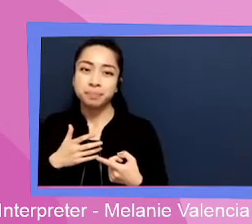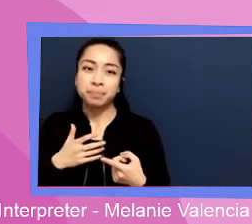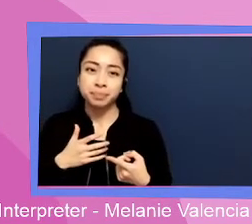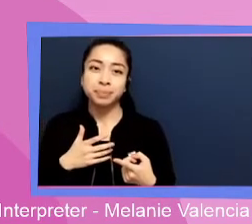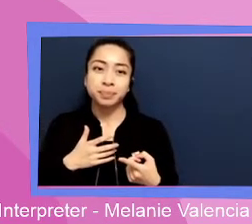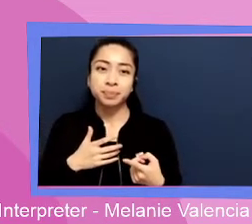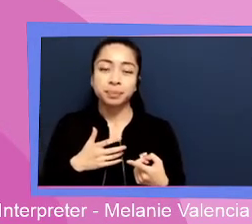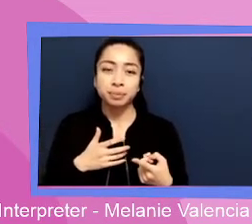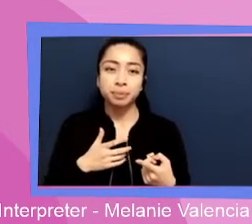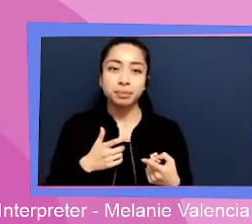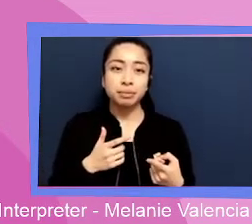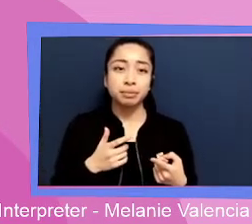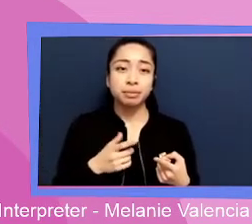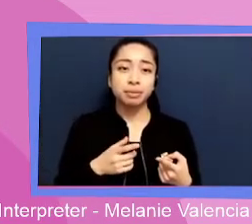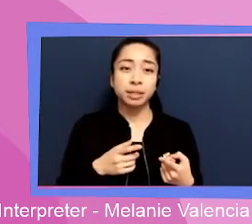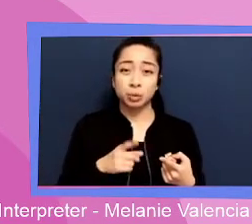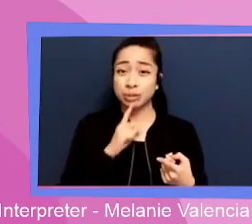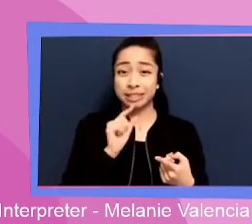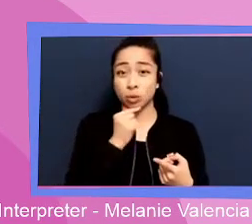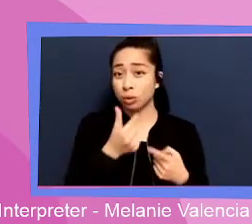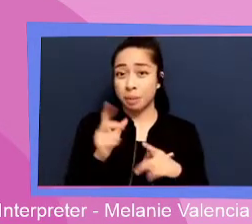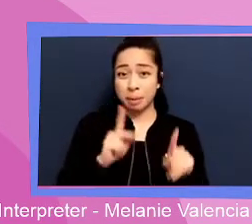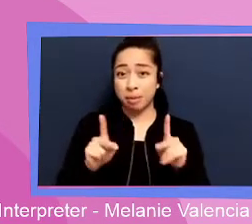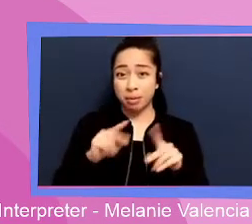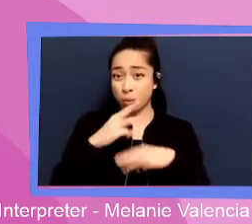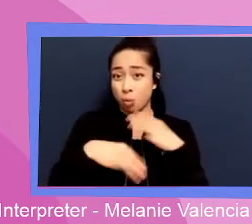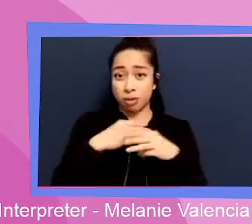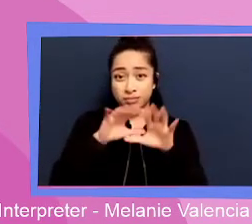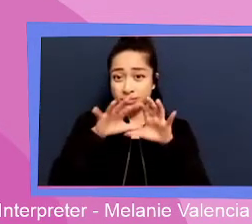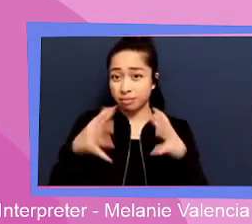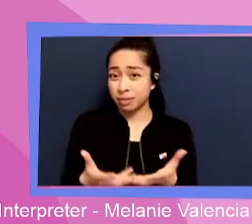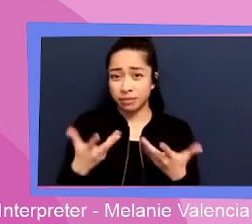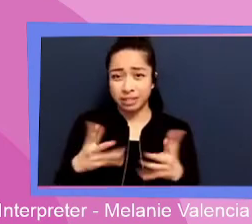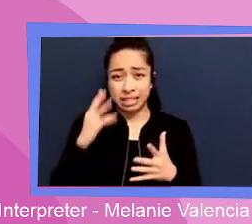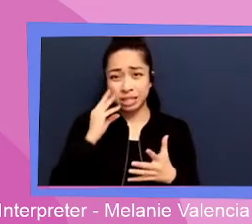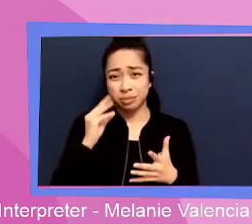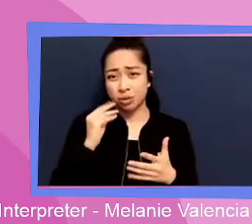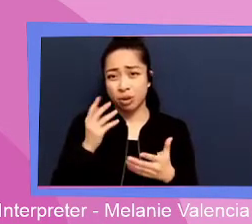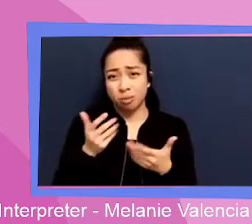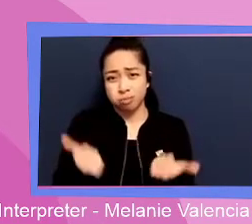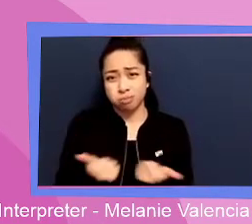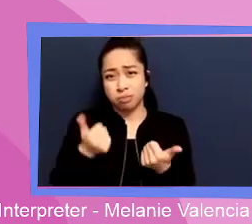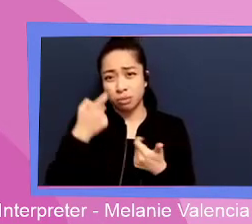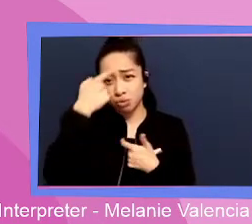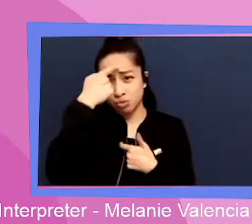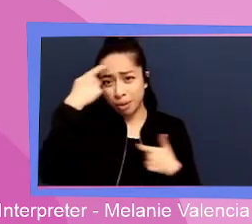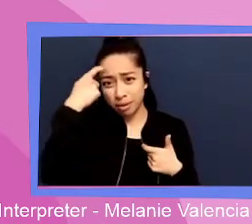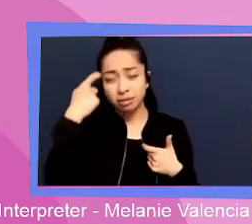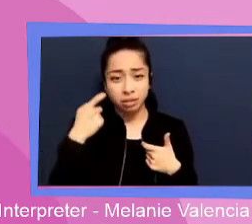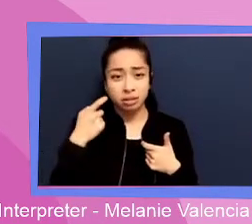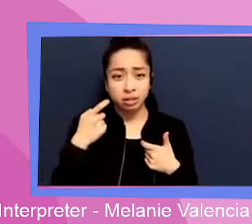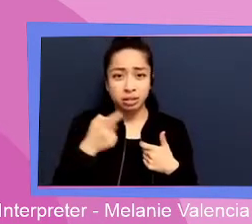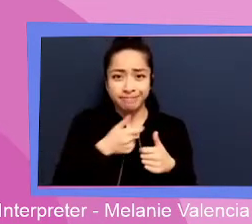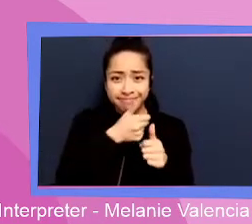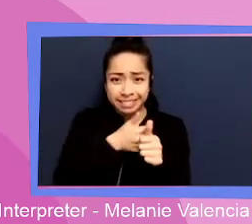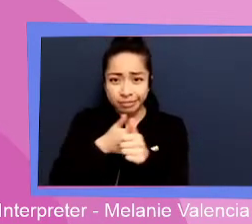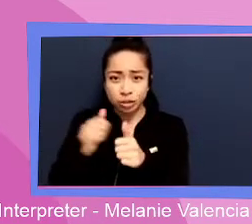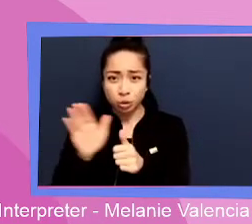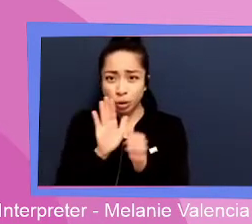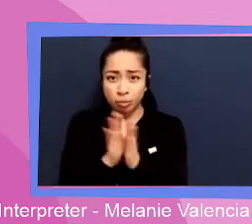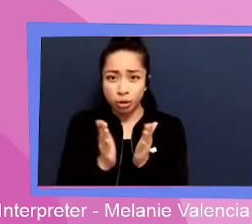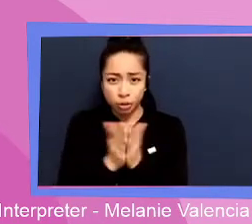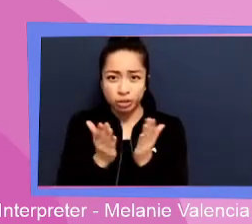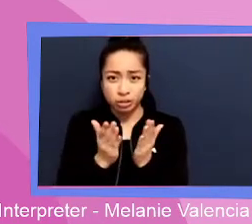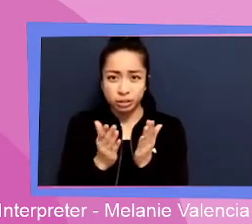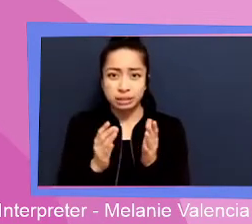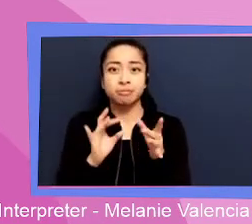as being queer people in the world, we experience trauma. And in each of your books, there are elements of trauma either on